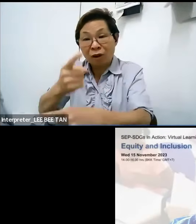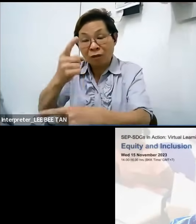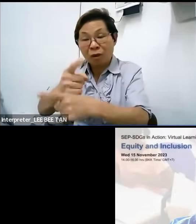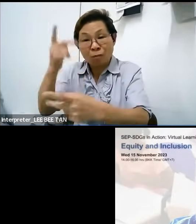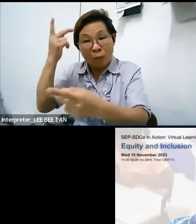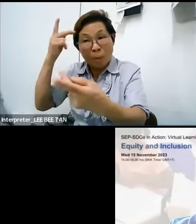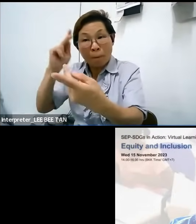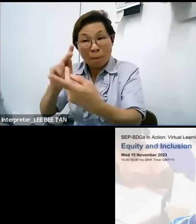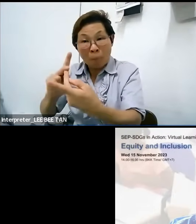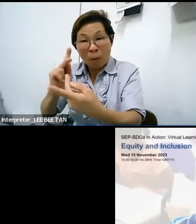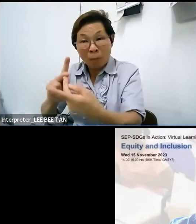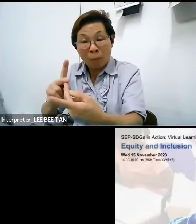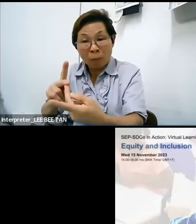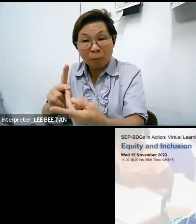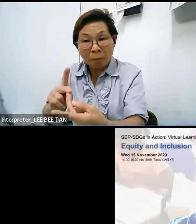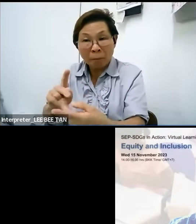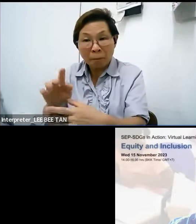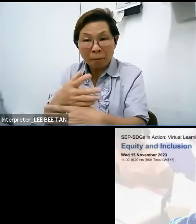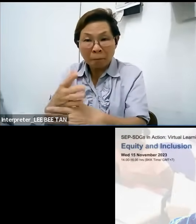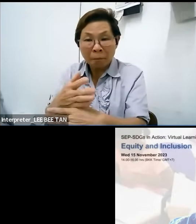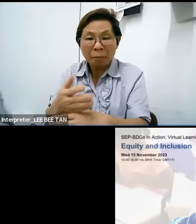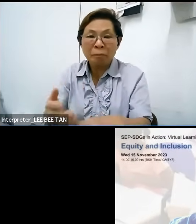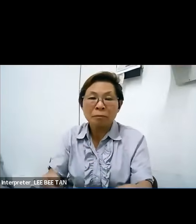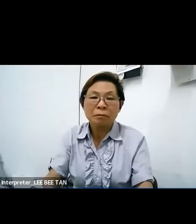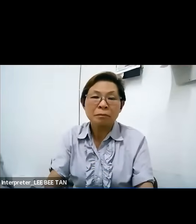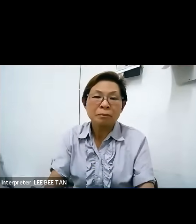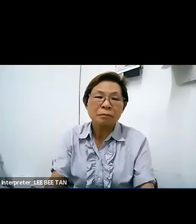The floor is yours.